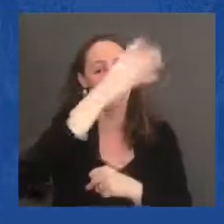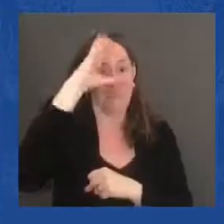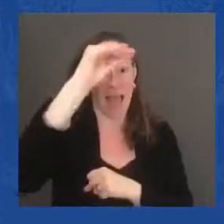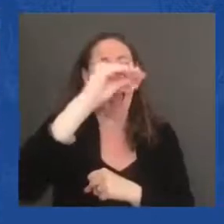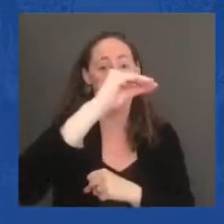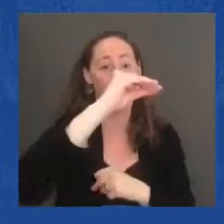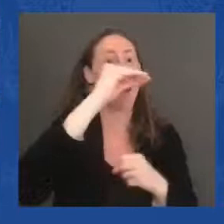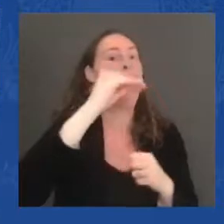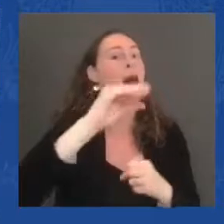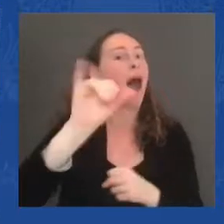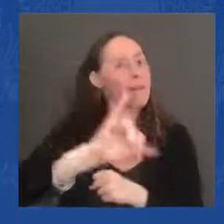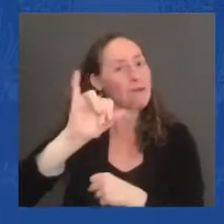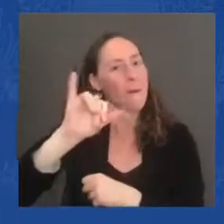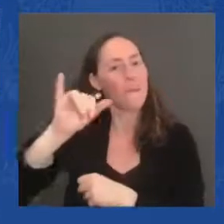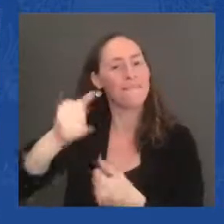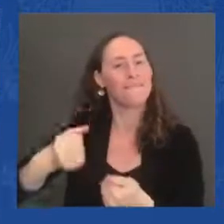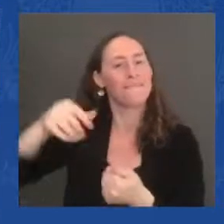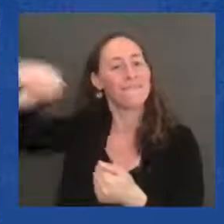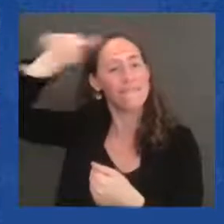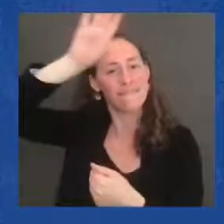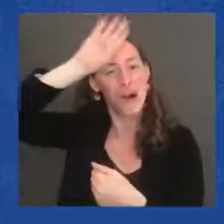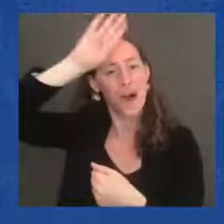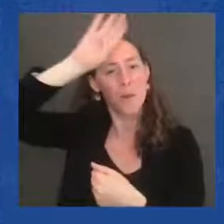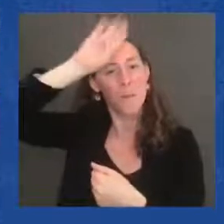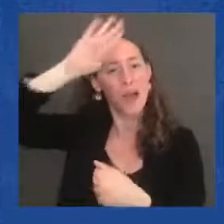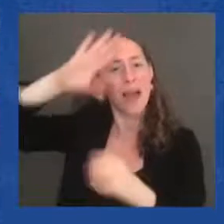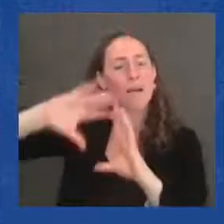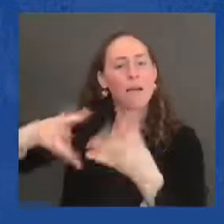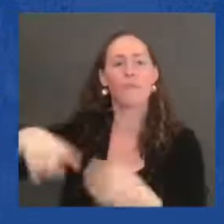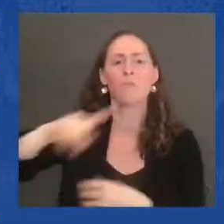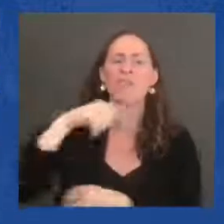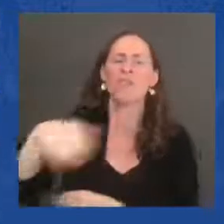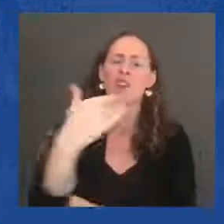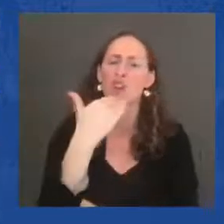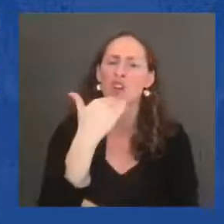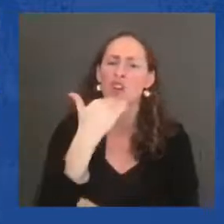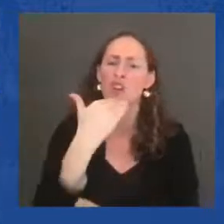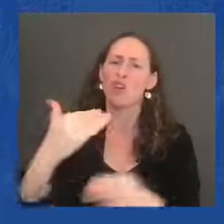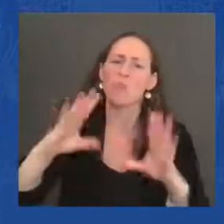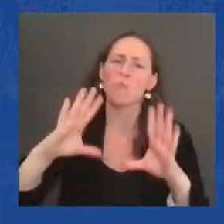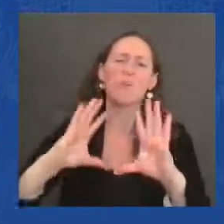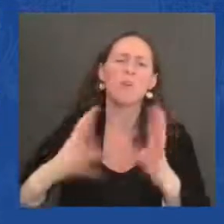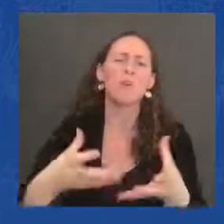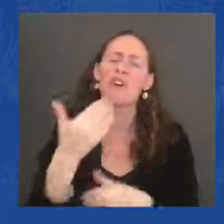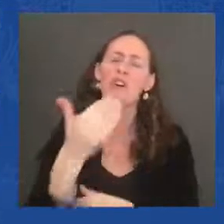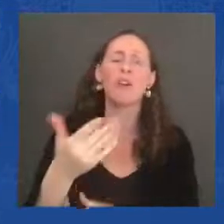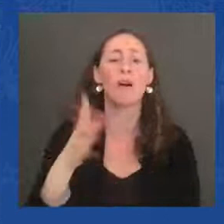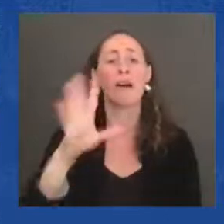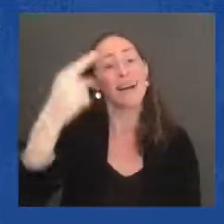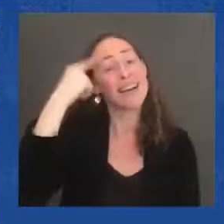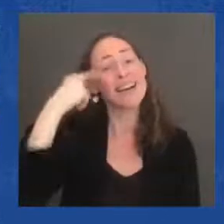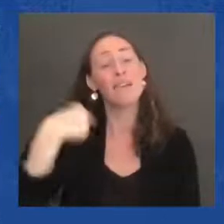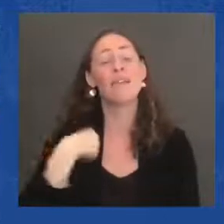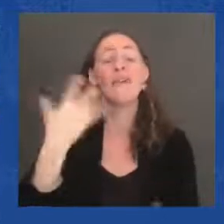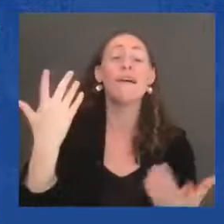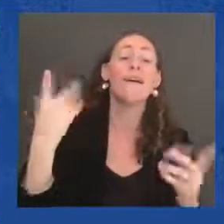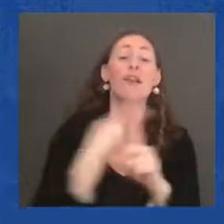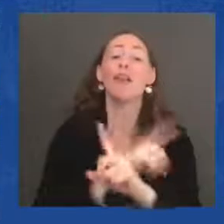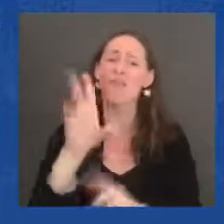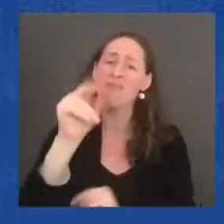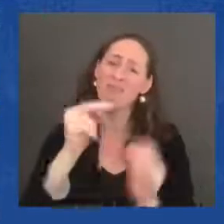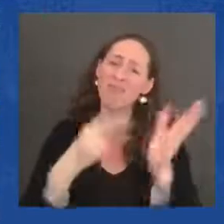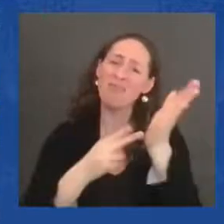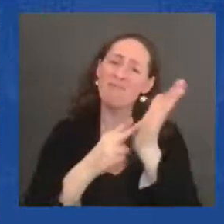not hyperbole. I started my career with the firefighters as a 29-year-old kid running for the United States